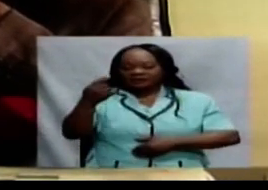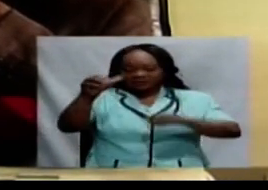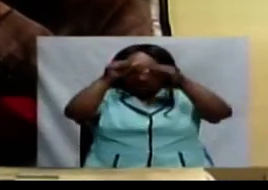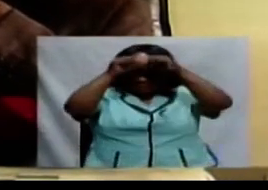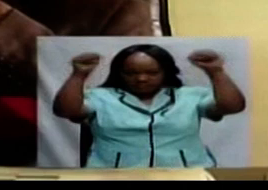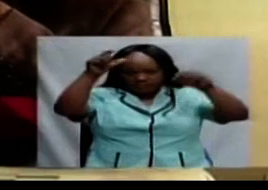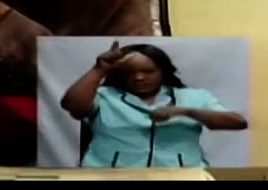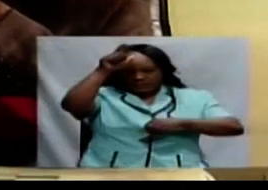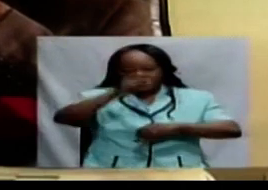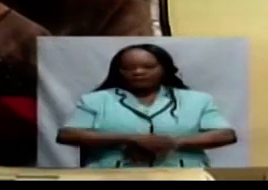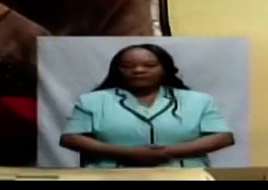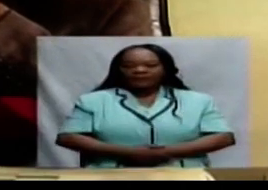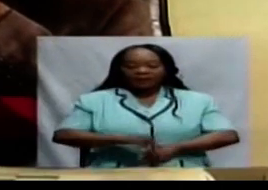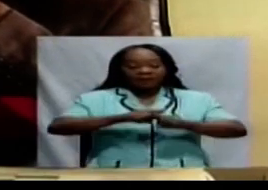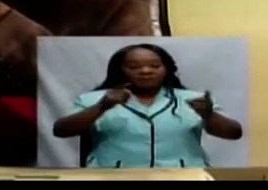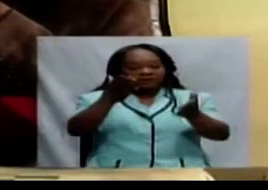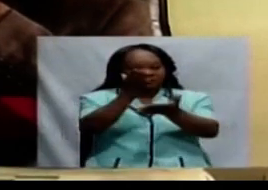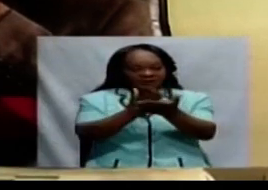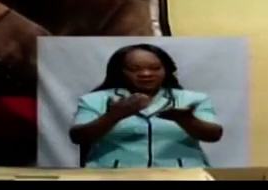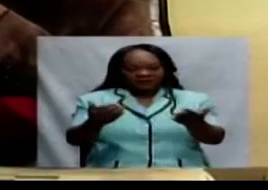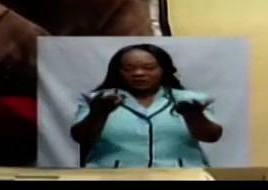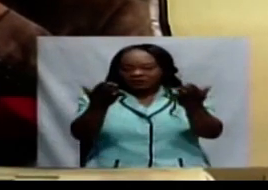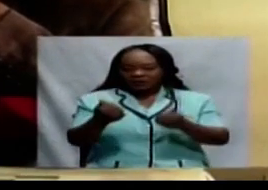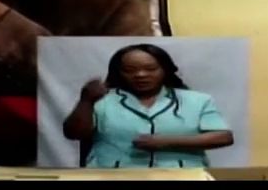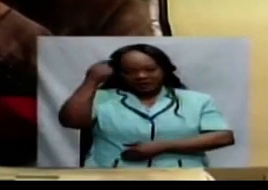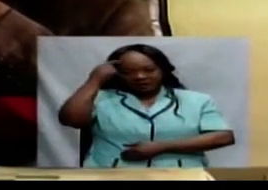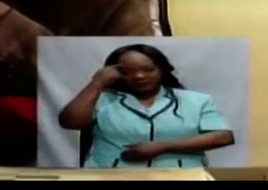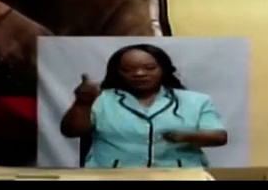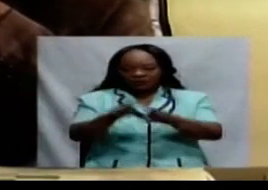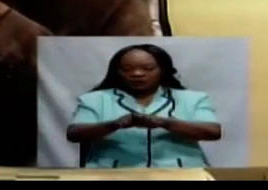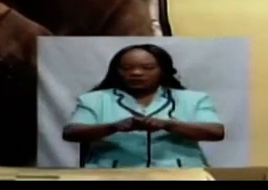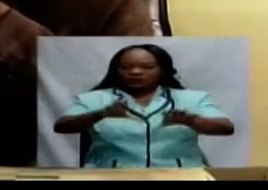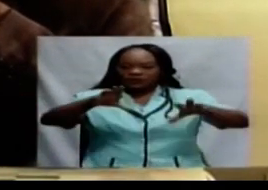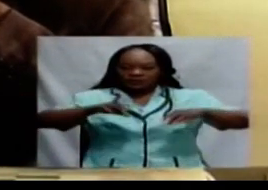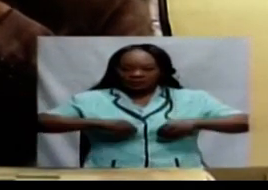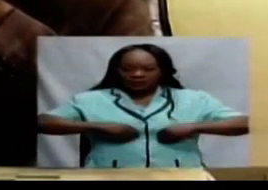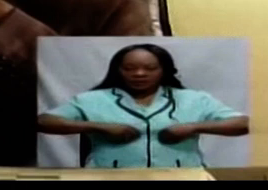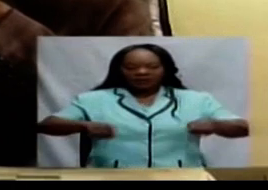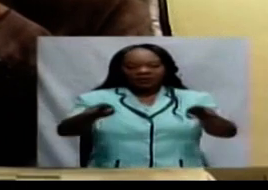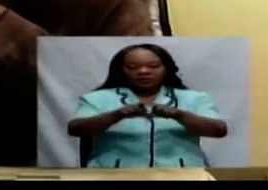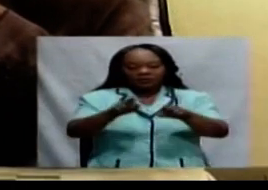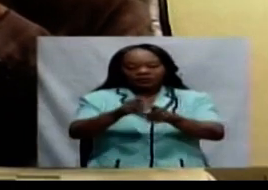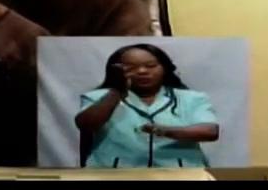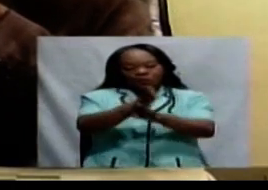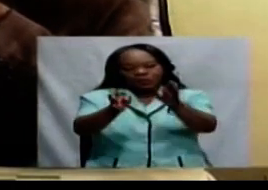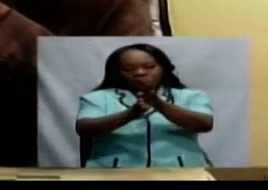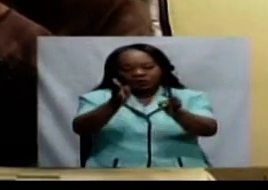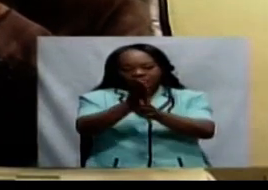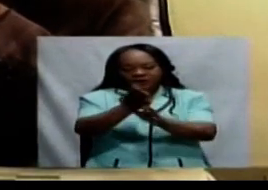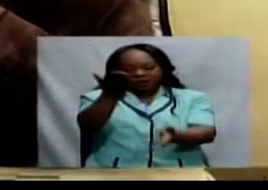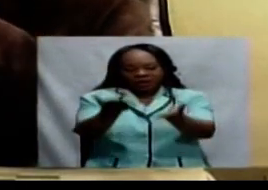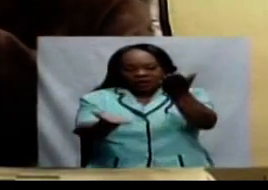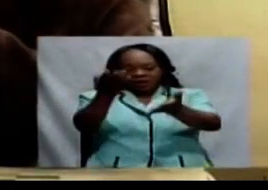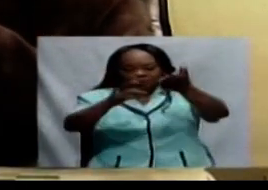there is something that we want government also to look into. That is to build a weighbridge along this road,